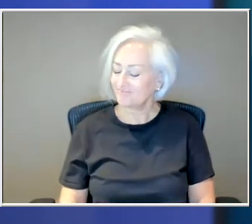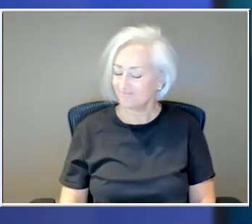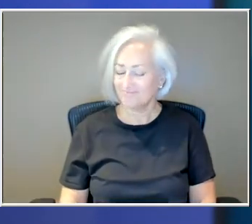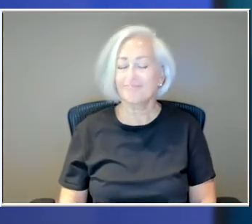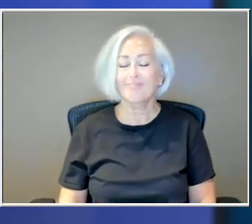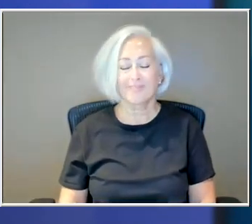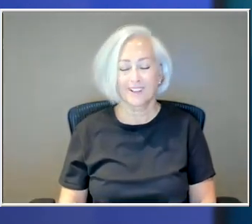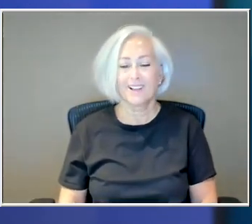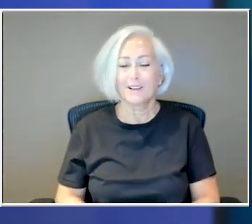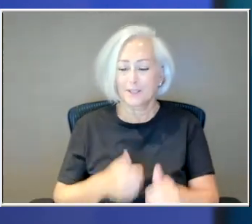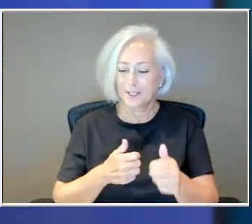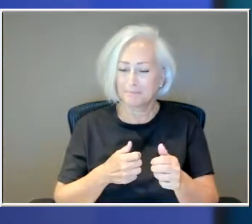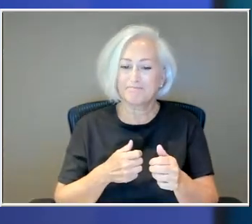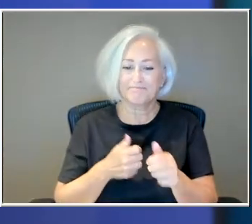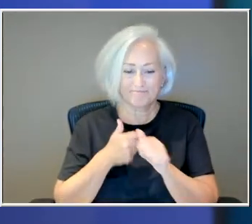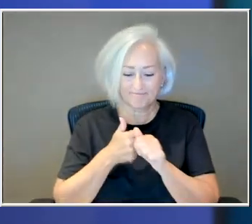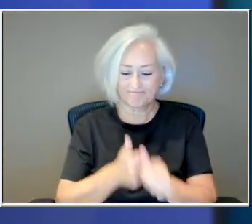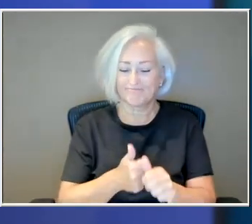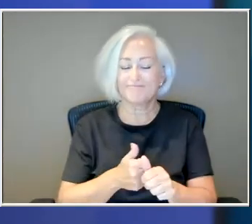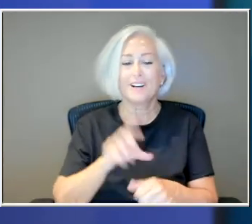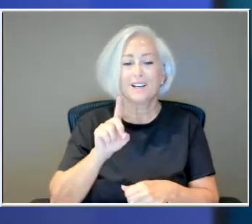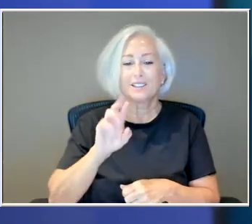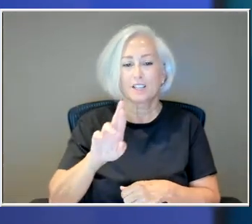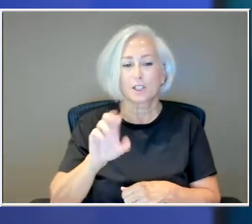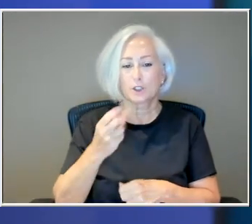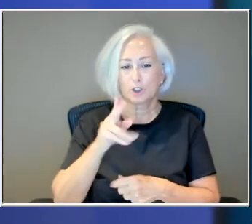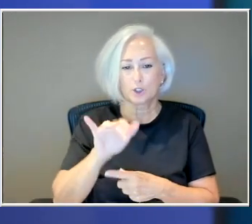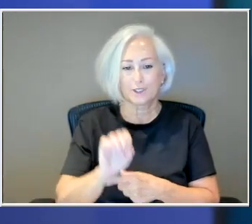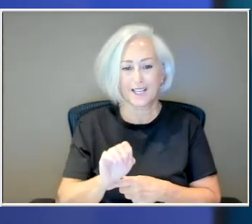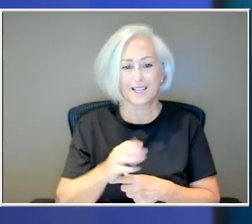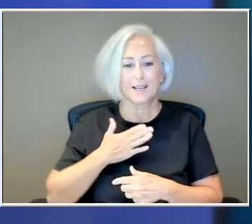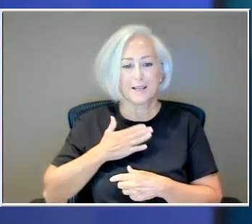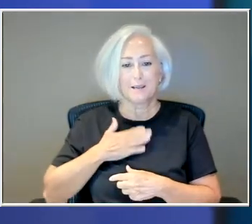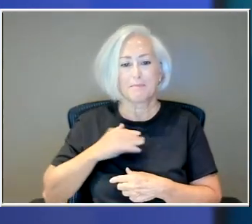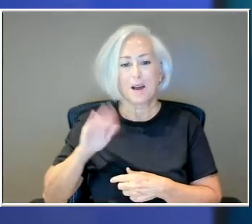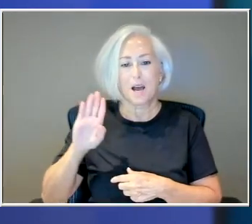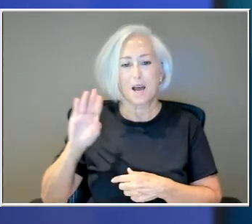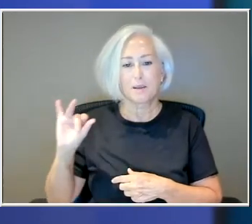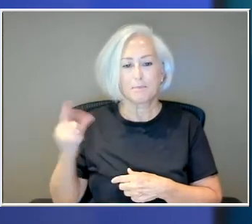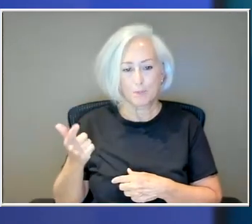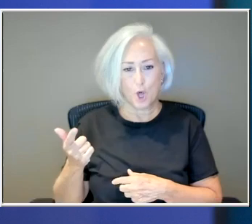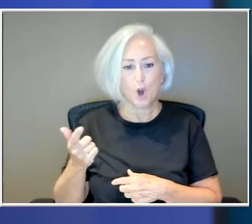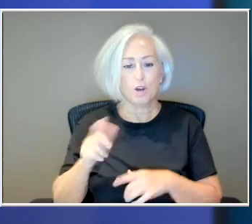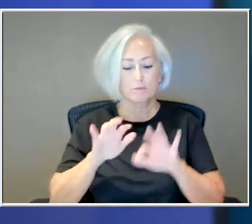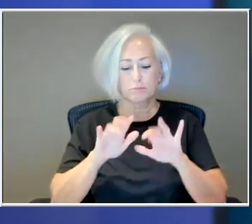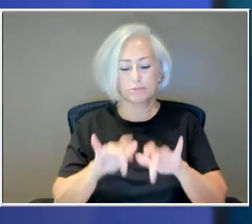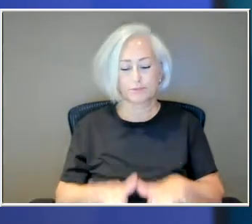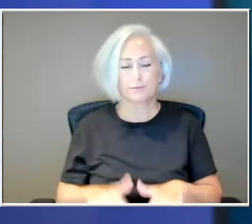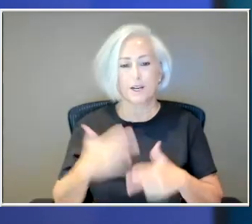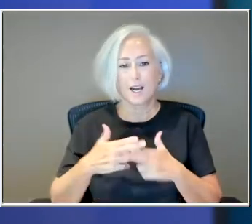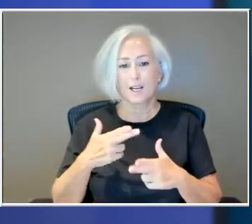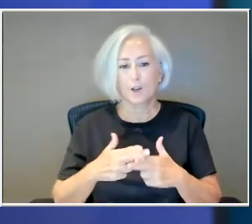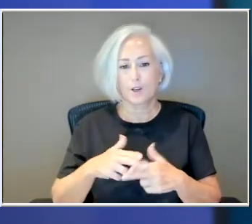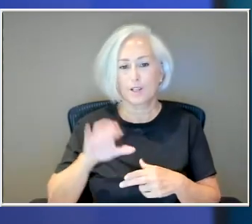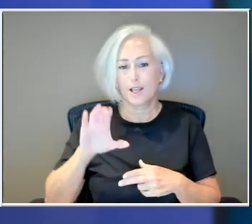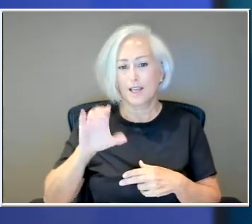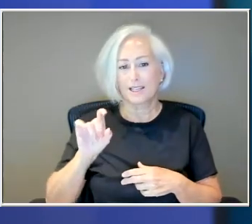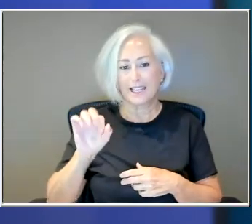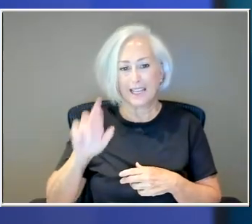bit. In one of my blogs, when I was dealing with one of the cancers, I called it Cancer a Love Story. And,